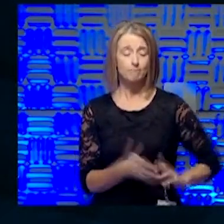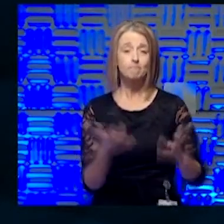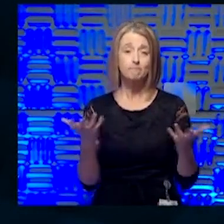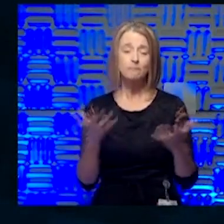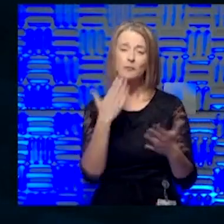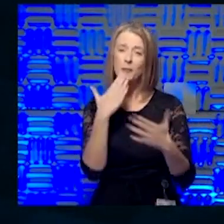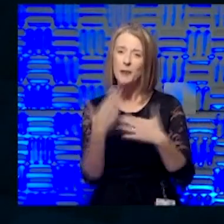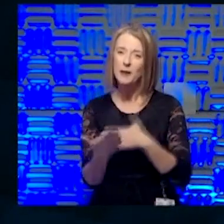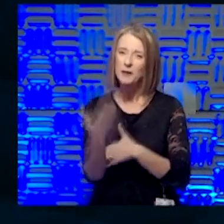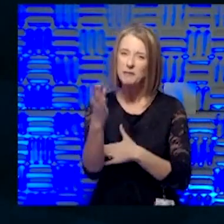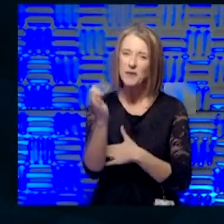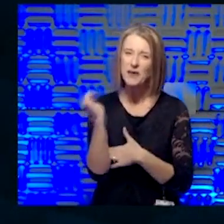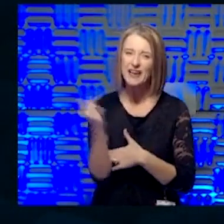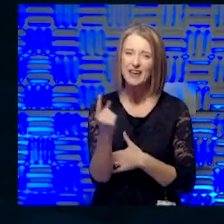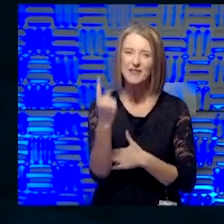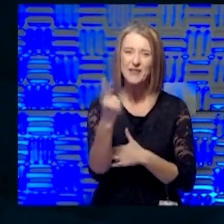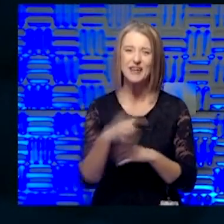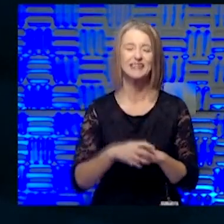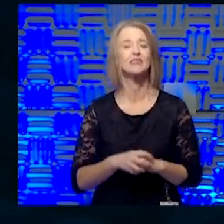Good morning, everybody.